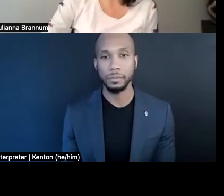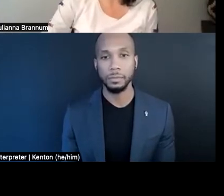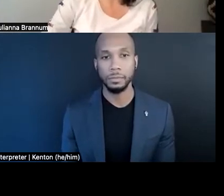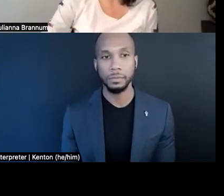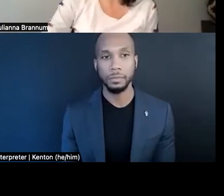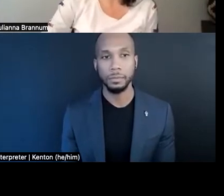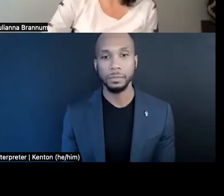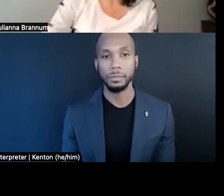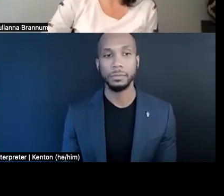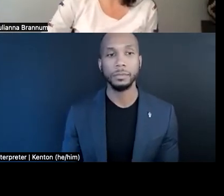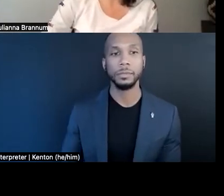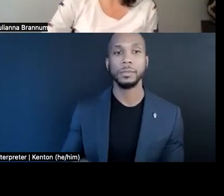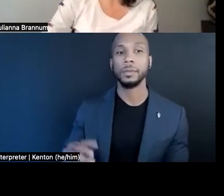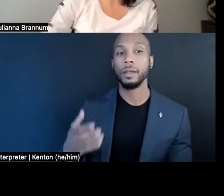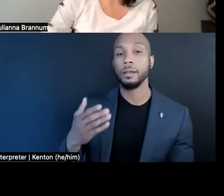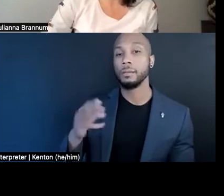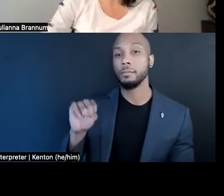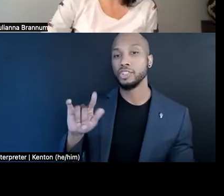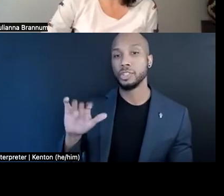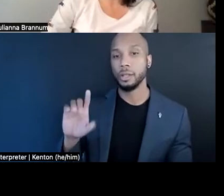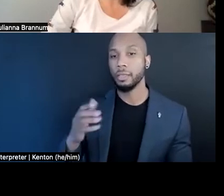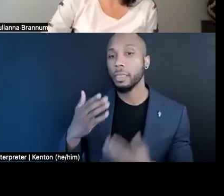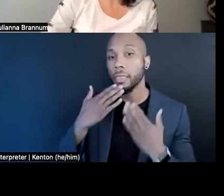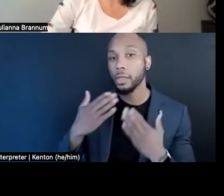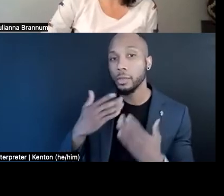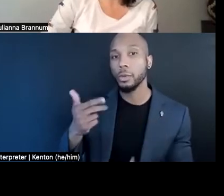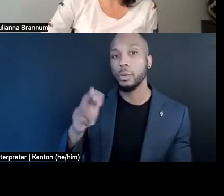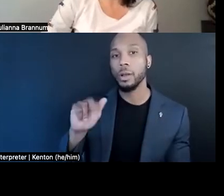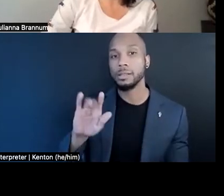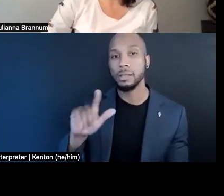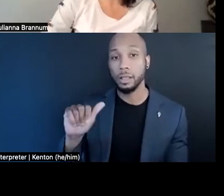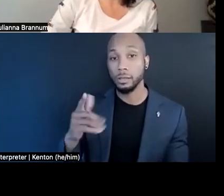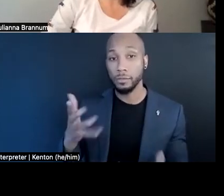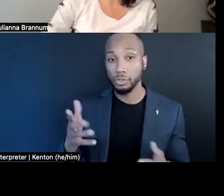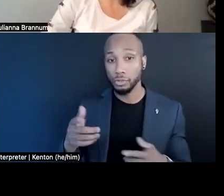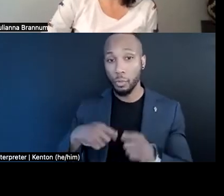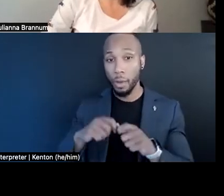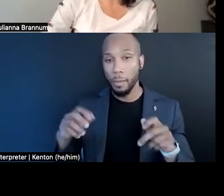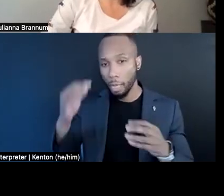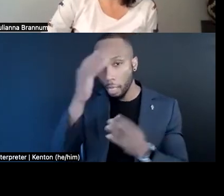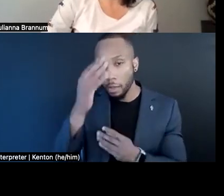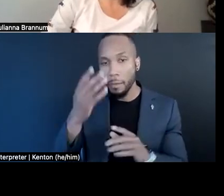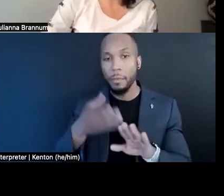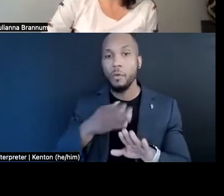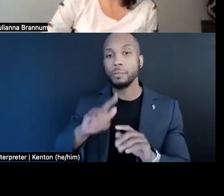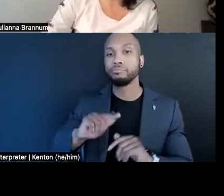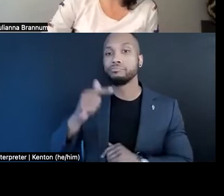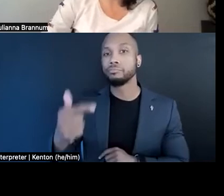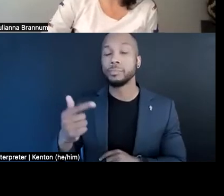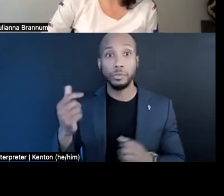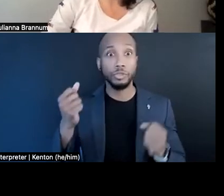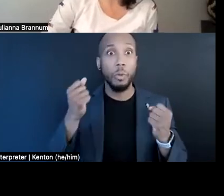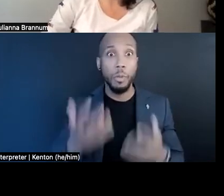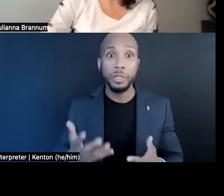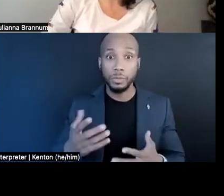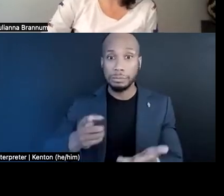Thank you, Graciela. Did you have any other closing thoughts before we move on to Julianna? There's so much to talk about. There is a wealth of